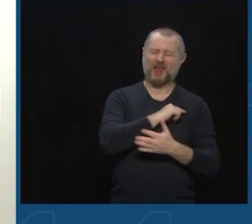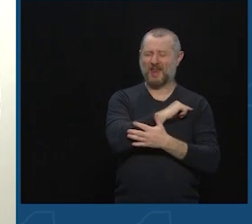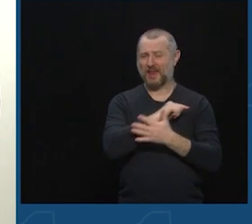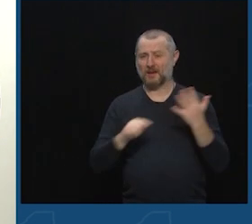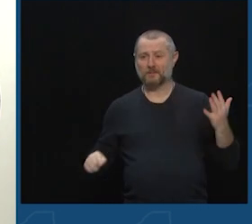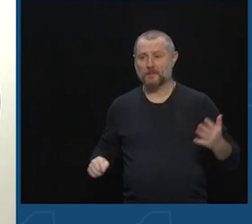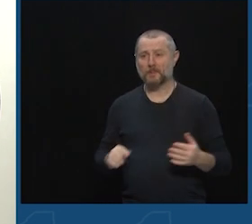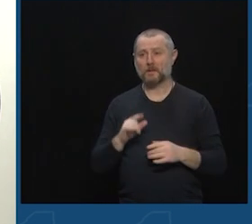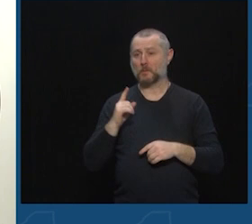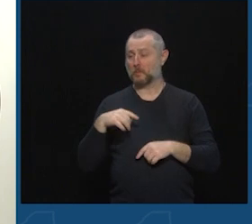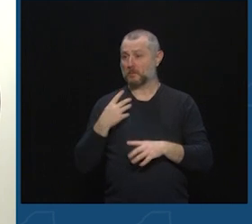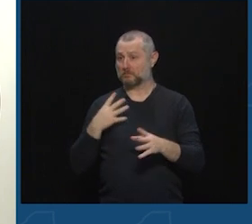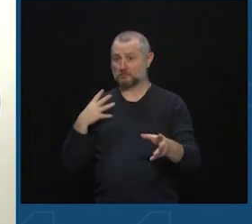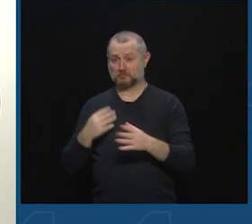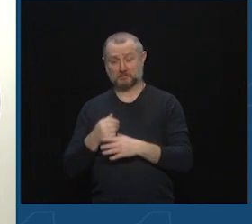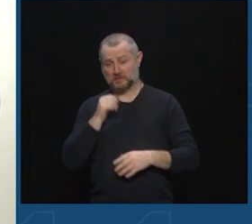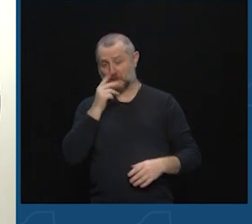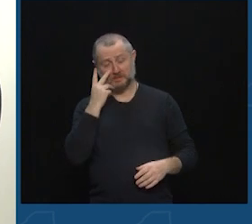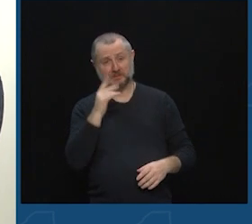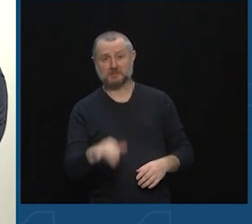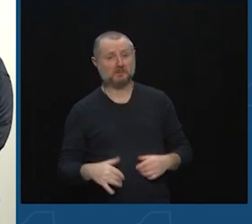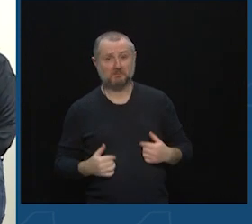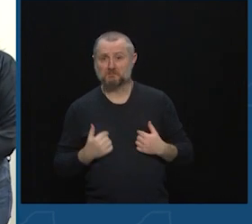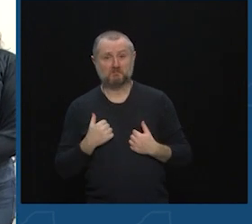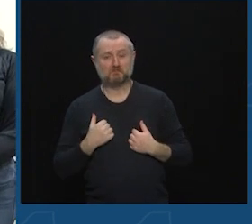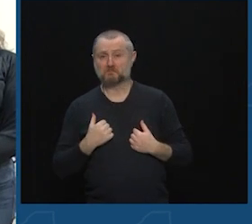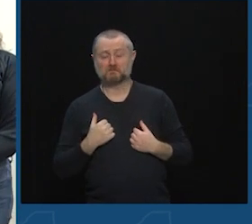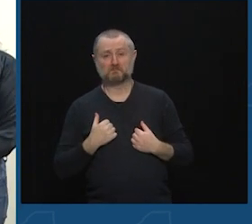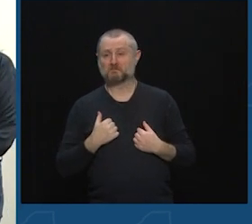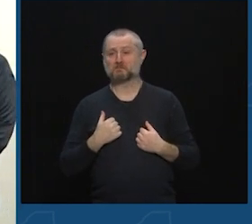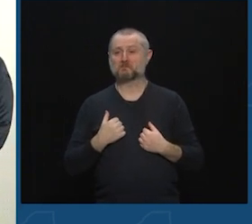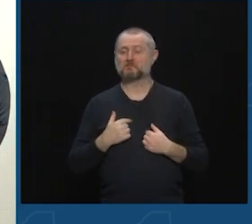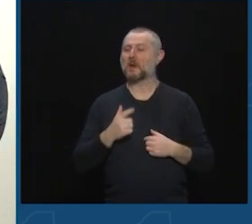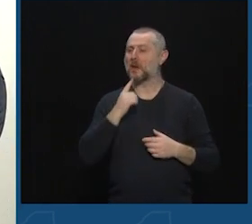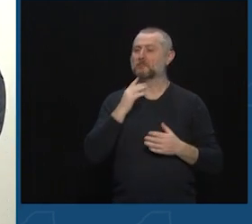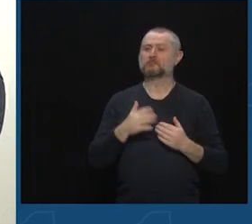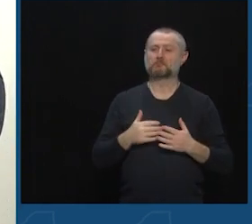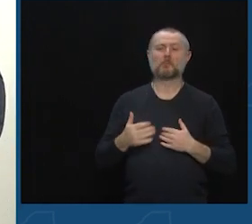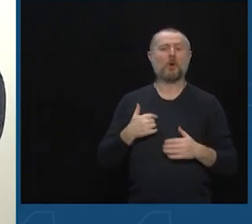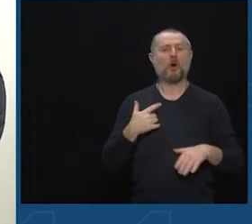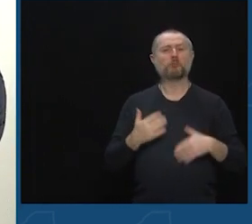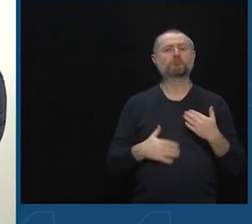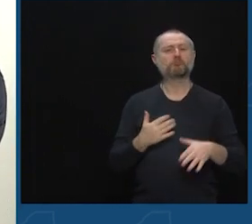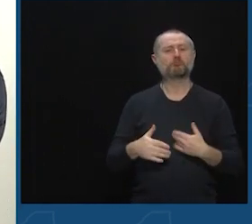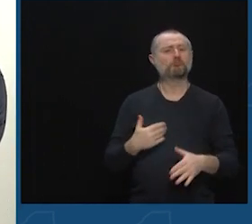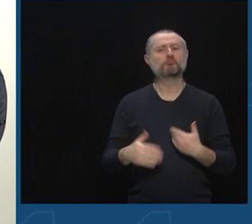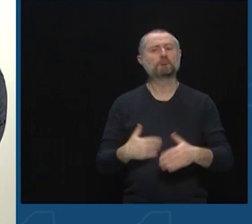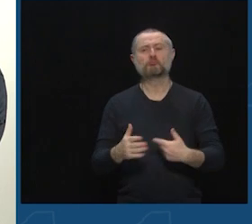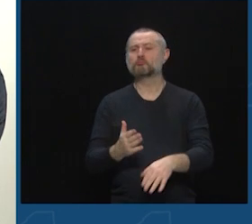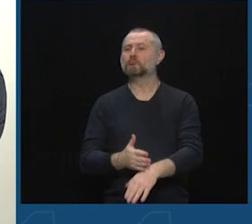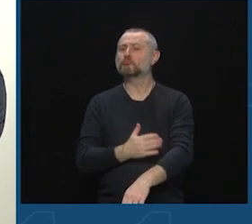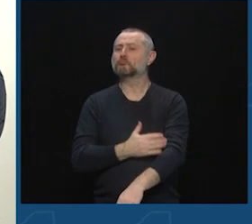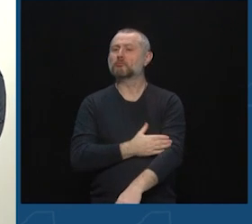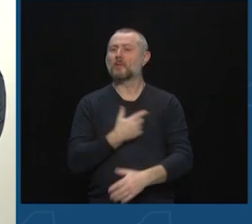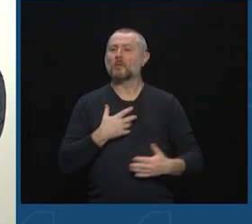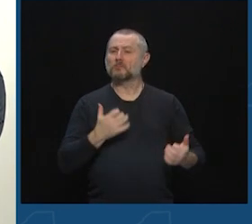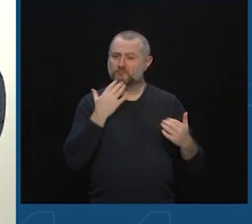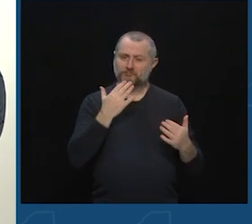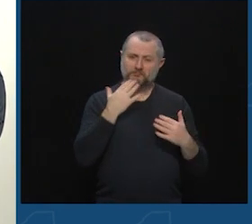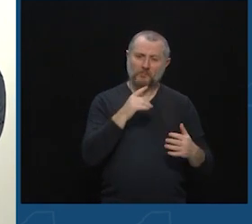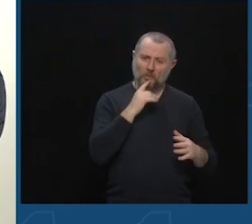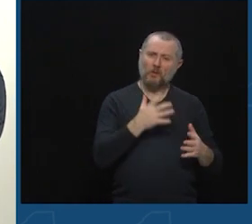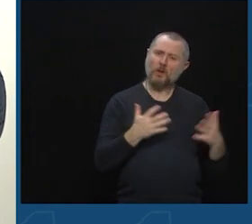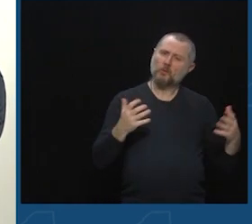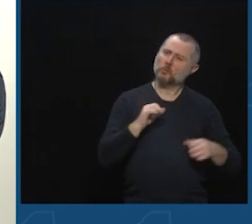had damage like this. So we're making tremendous progress, thanks in large part to the really heroic efforts of